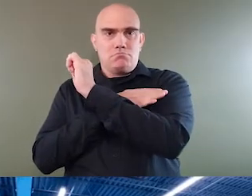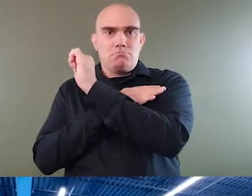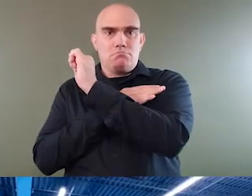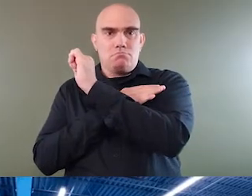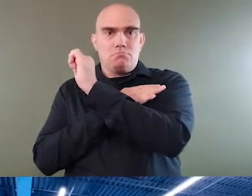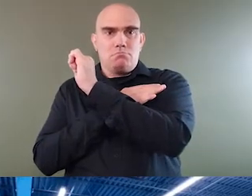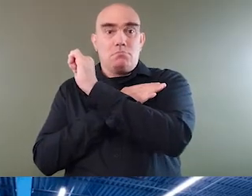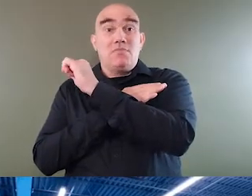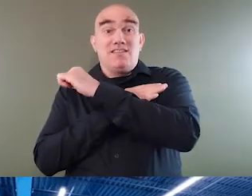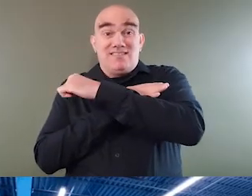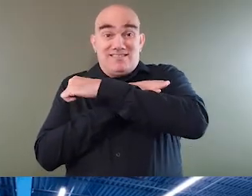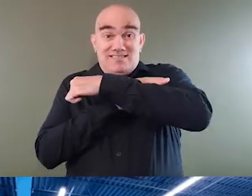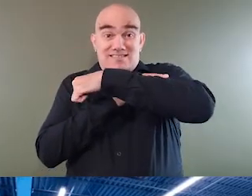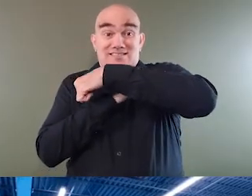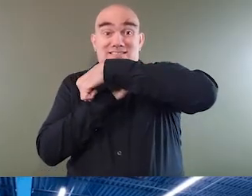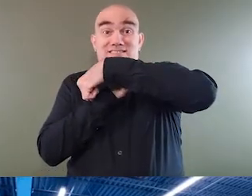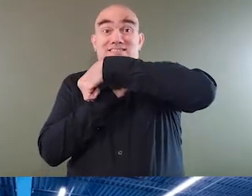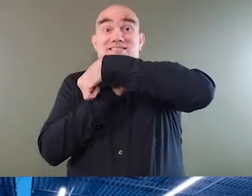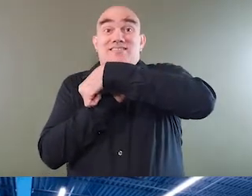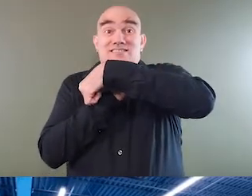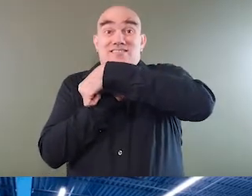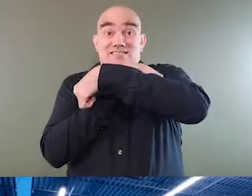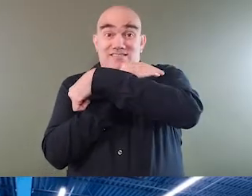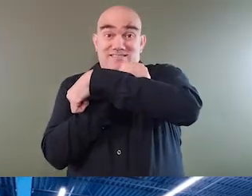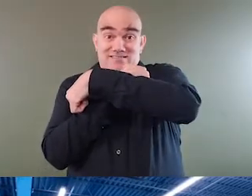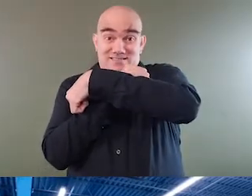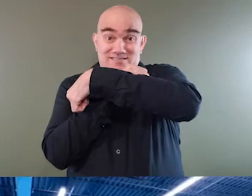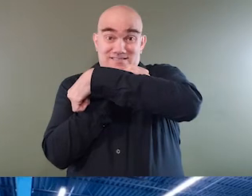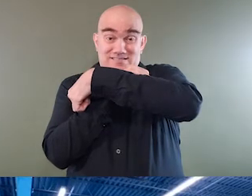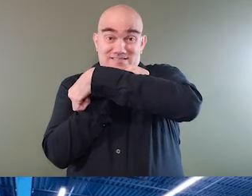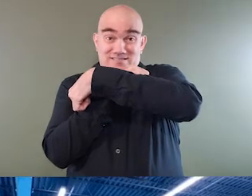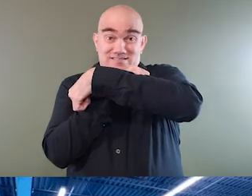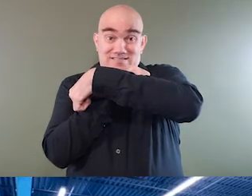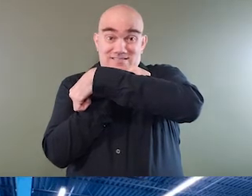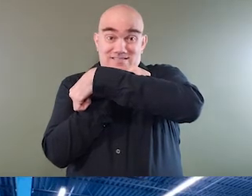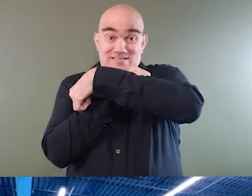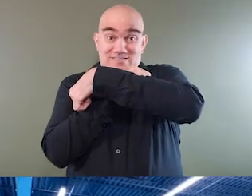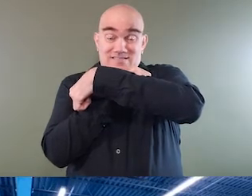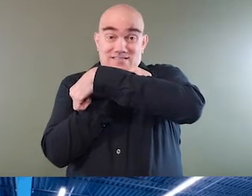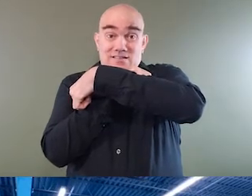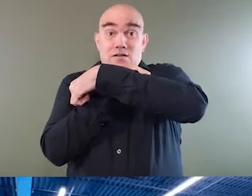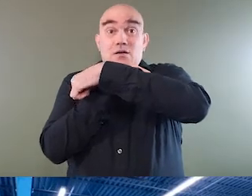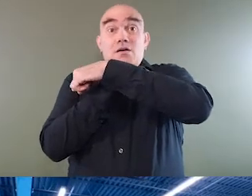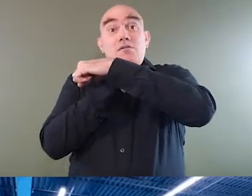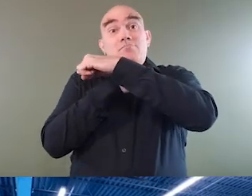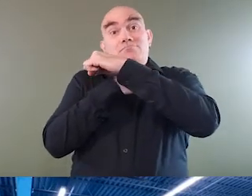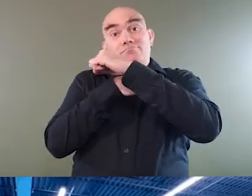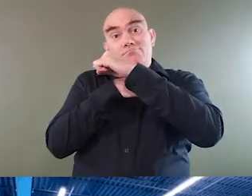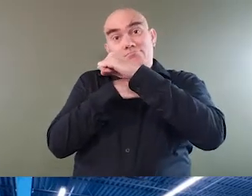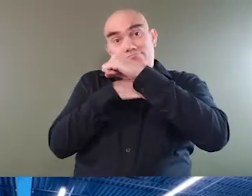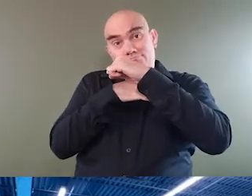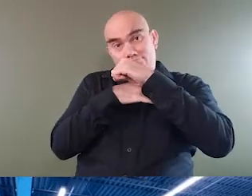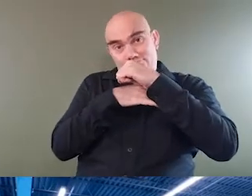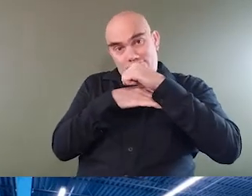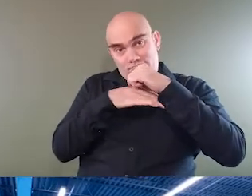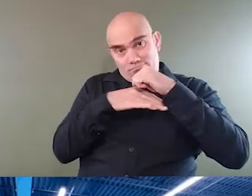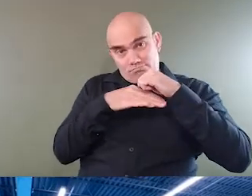Shift into cat by tucking your chin and your pelvis and press back into child.